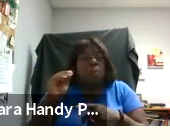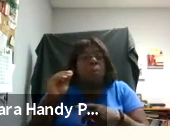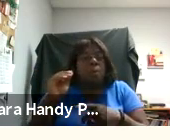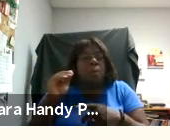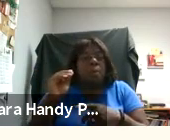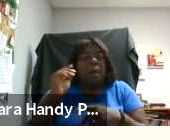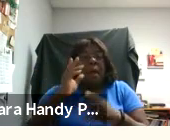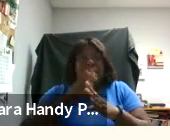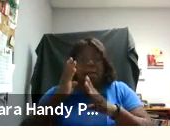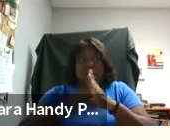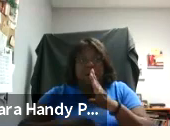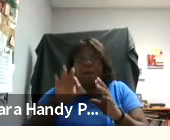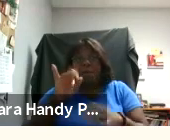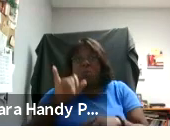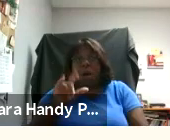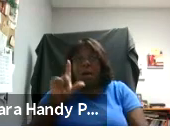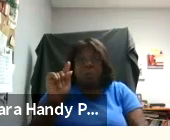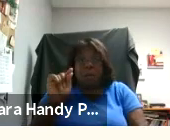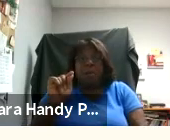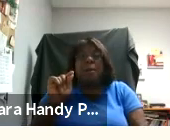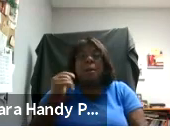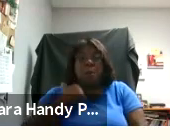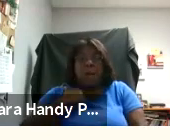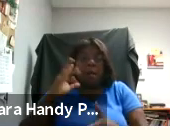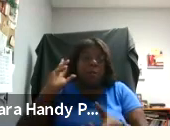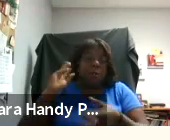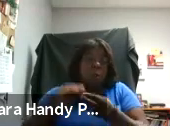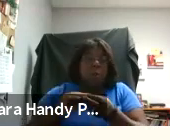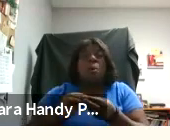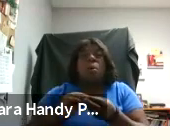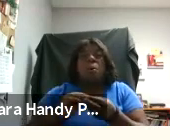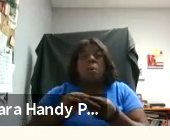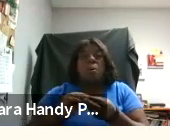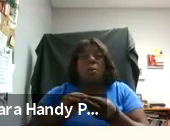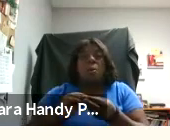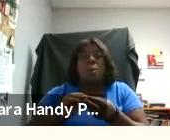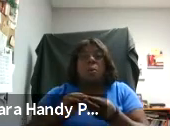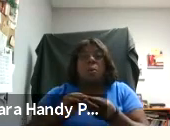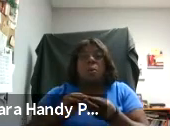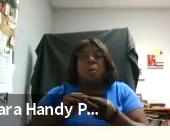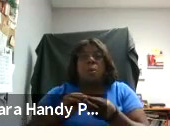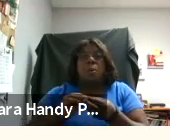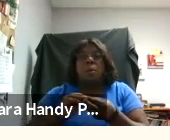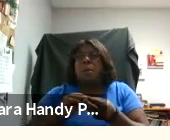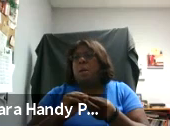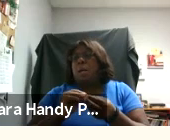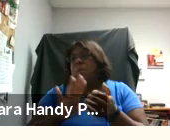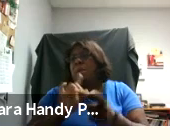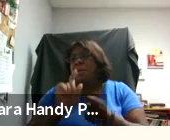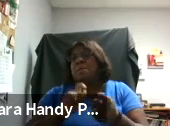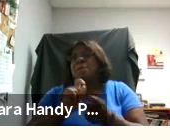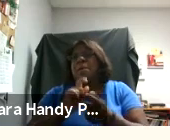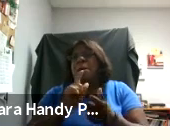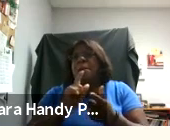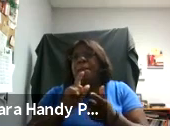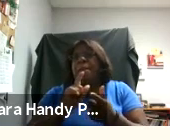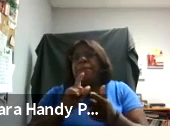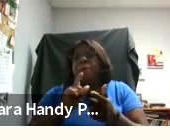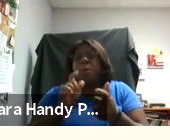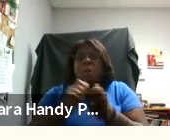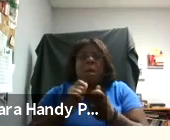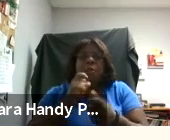of fiscal year 20, had a total of well, I don't have the exact amount on my, with me, I should have